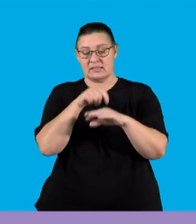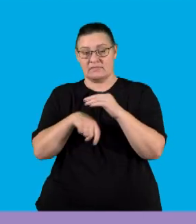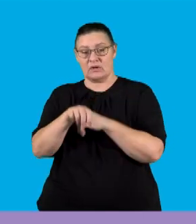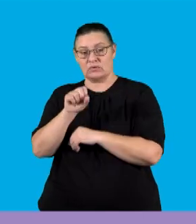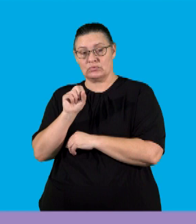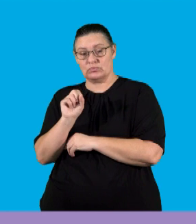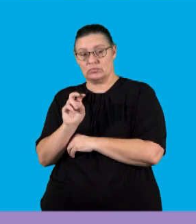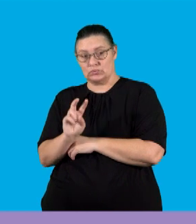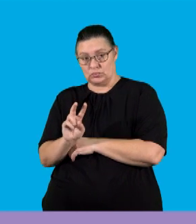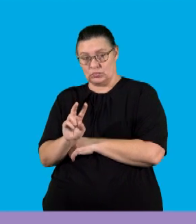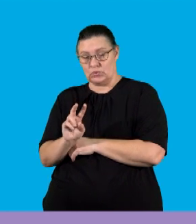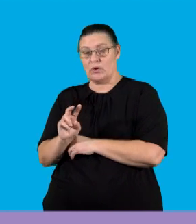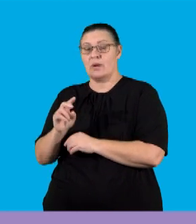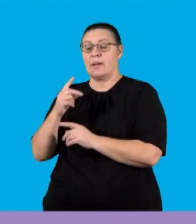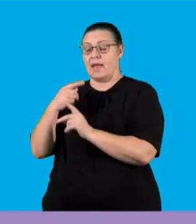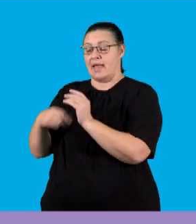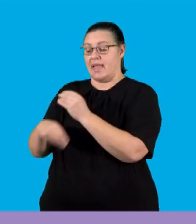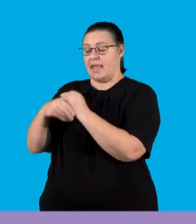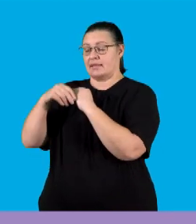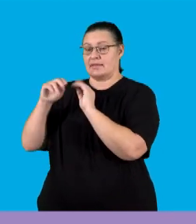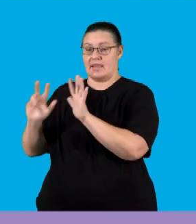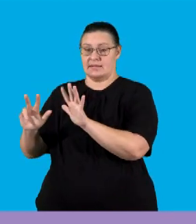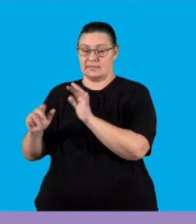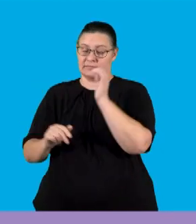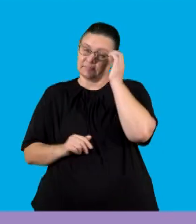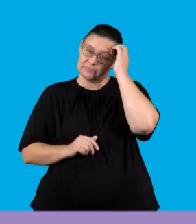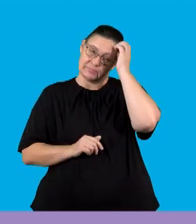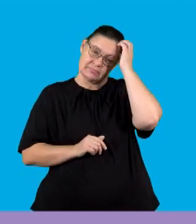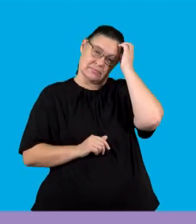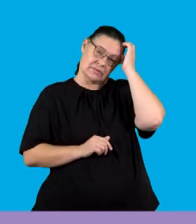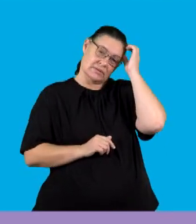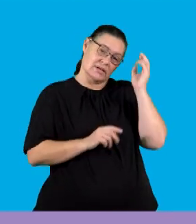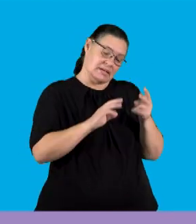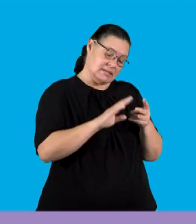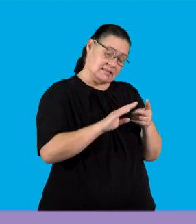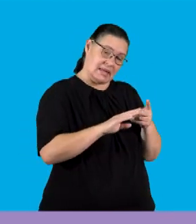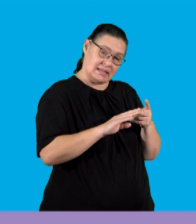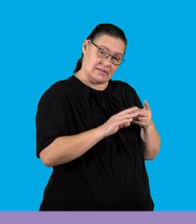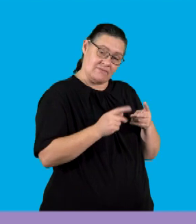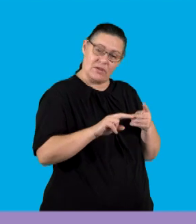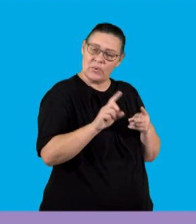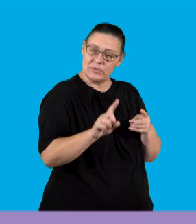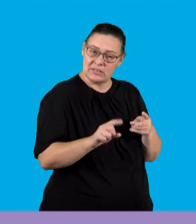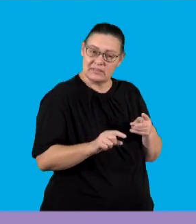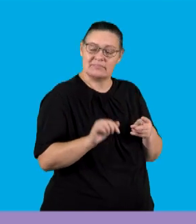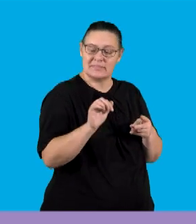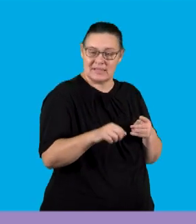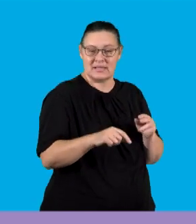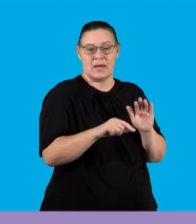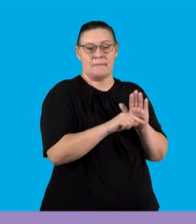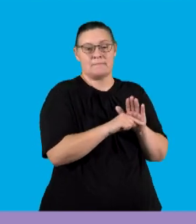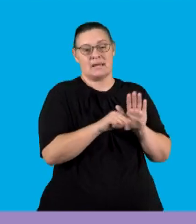2, and we are going to add 8. What about the second input value? Yes,